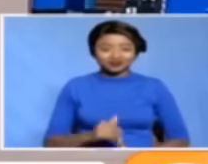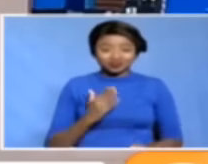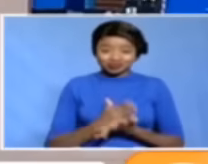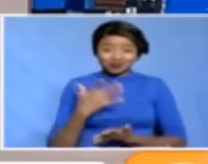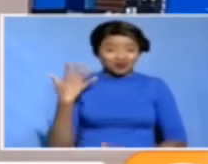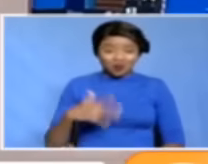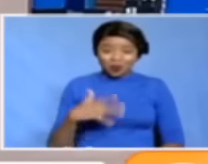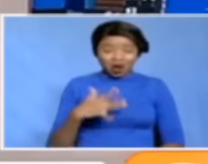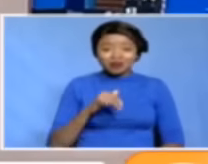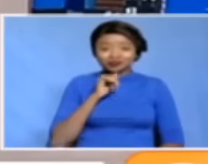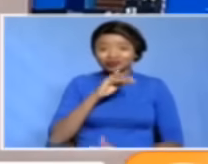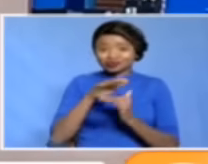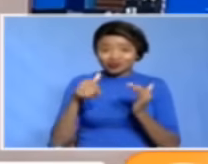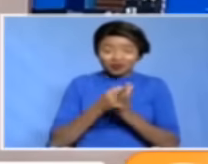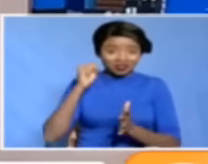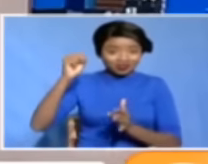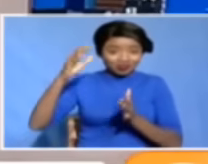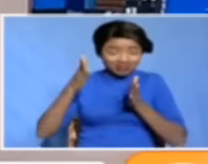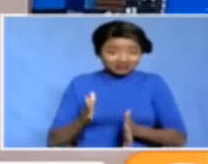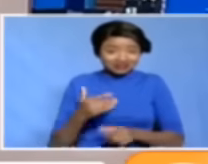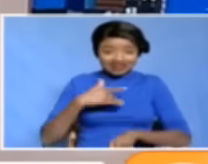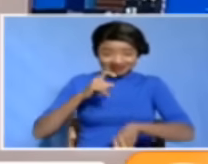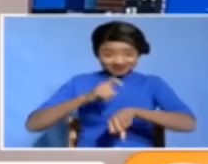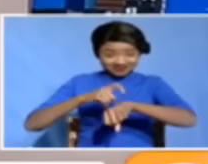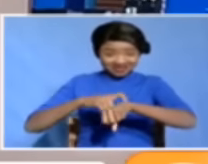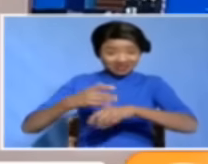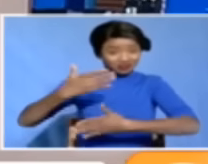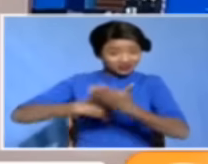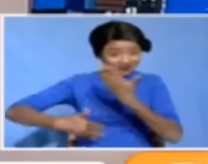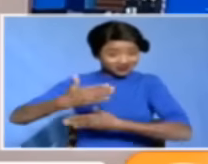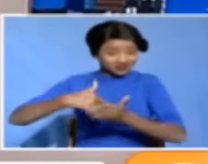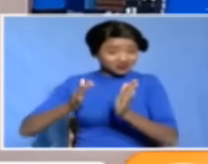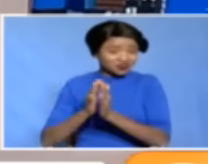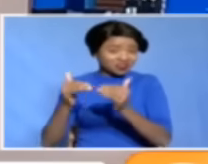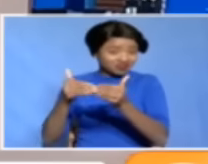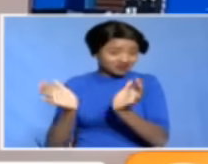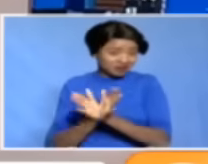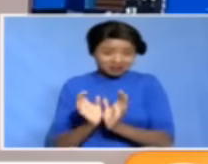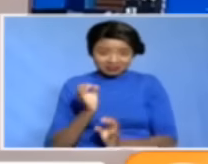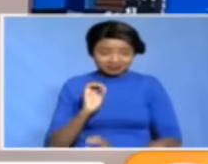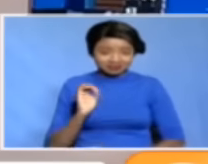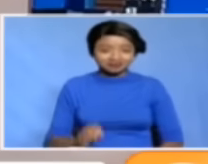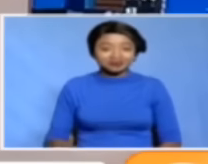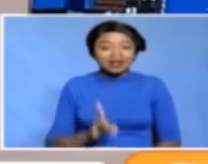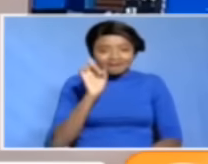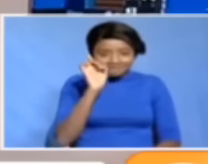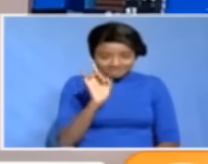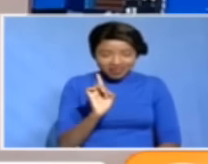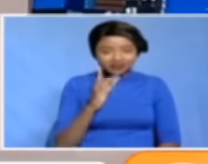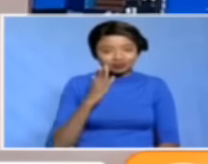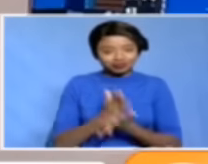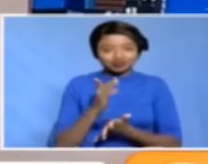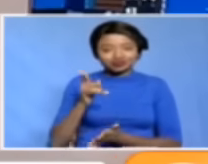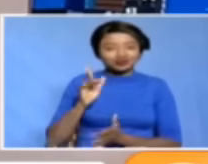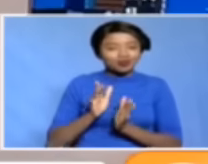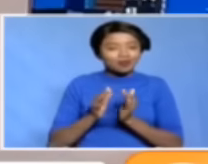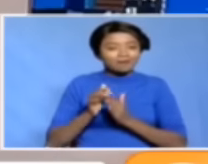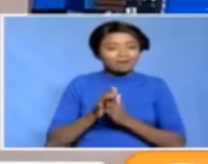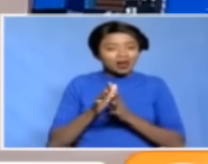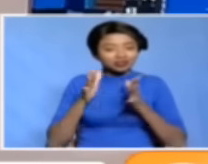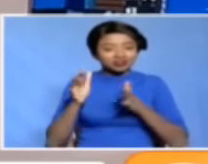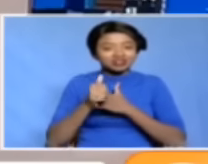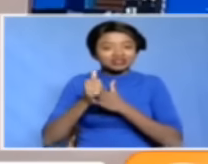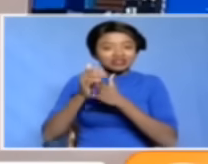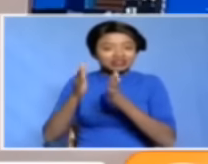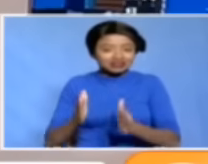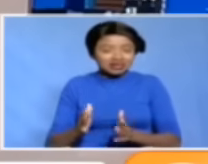Not all politicians, I mean, as a politician, you don't get time to do all that you've said. Still, however, you're the majority leader of the Jubilee Party. You